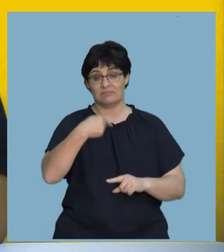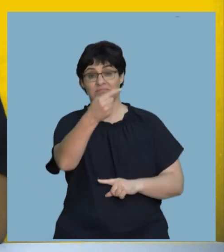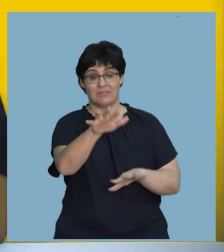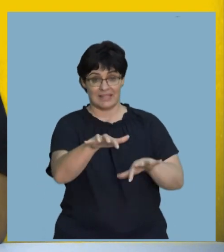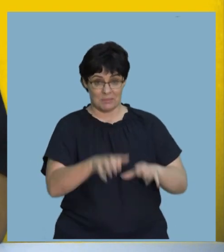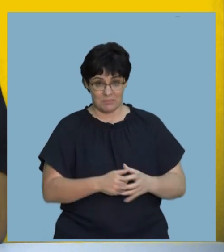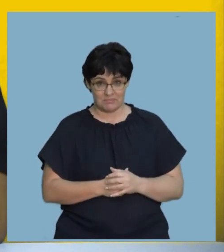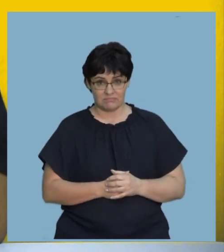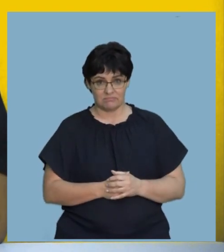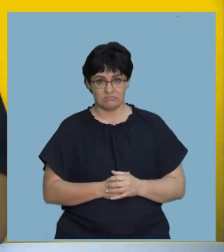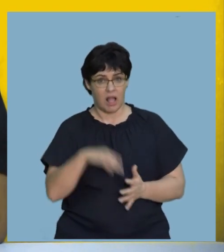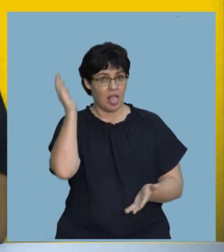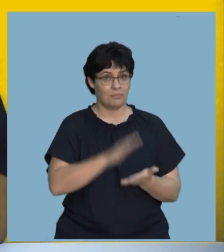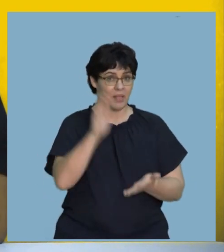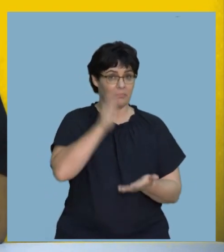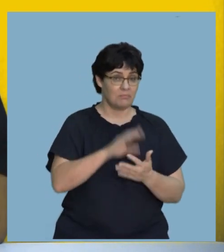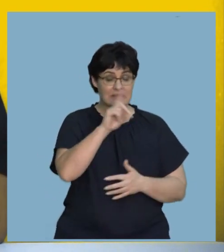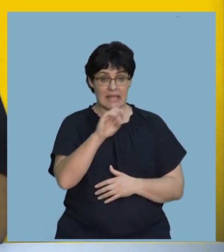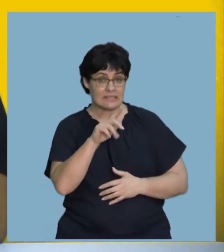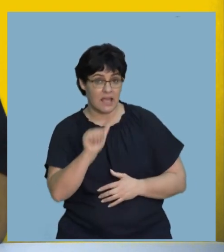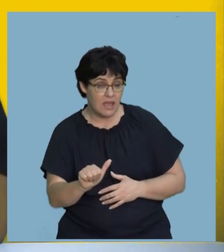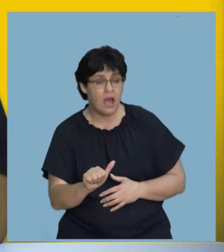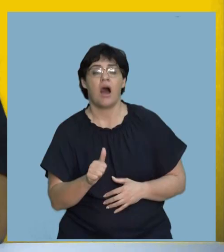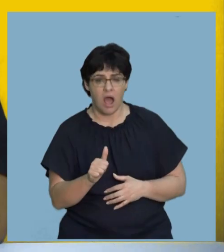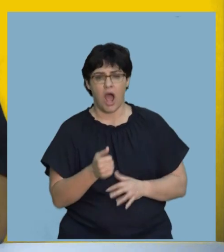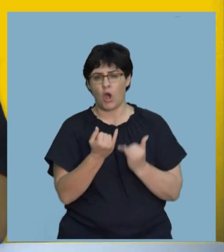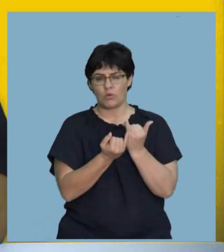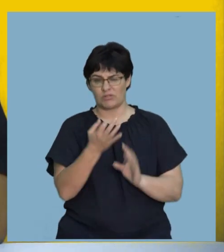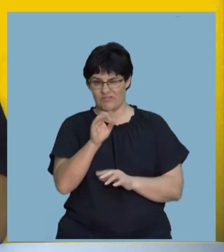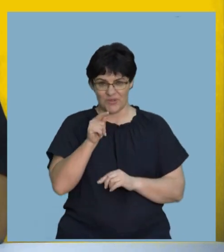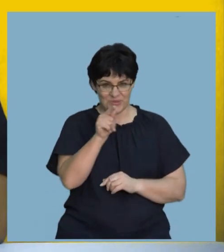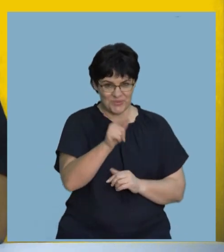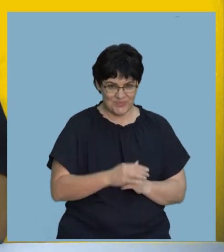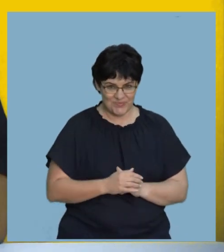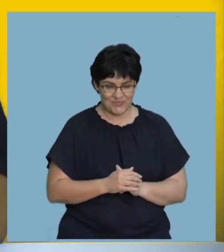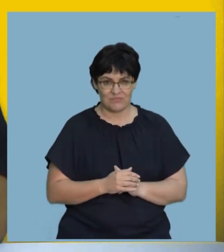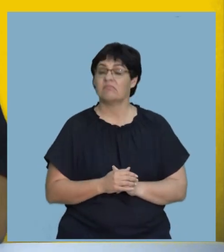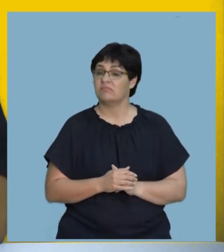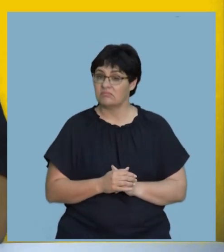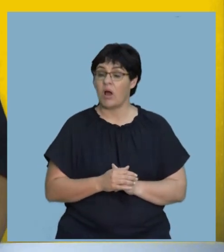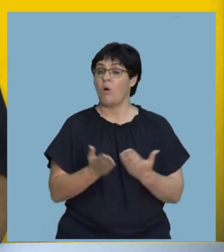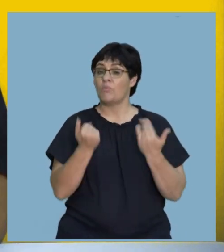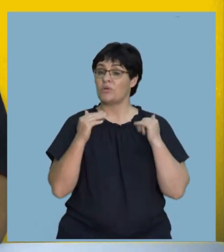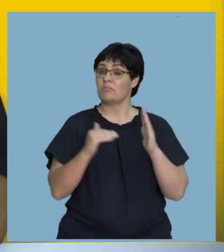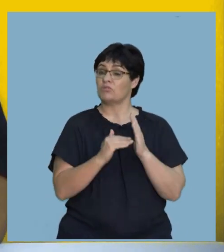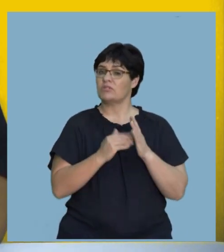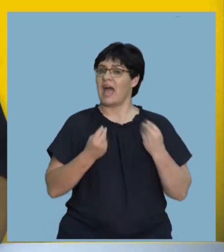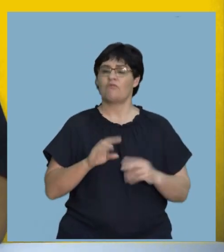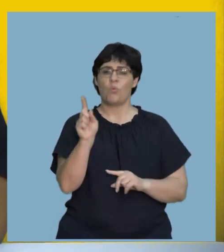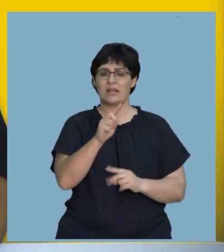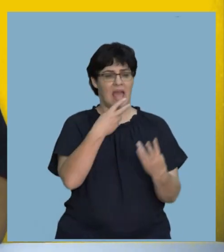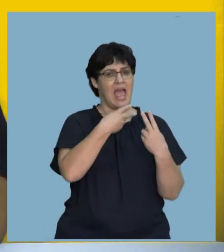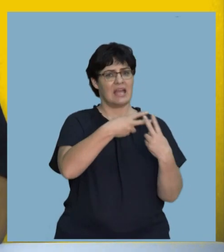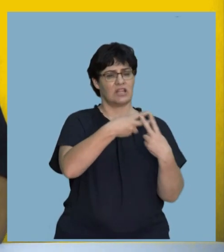exams. If you're constantly running out of data, then this next competition is just for you. Wazo Matrix is bringing you the